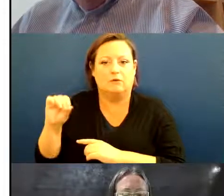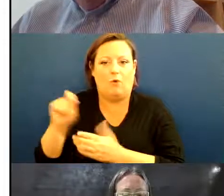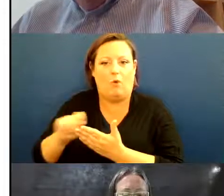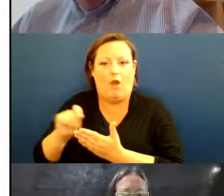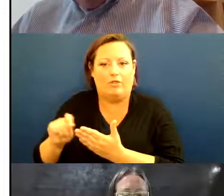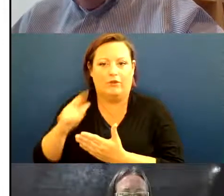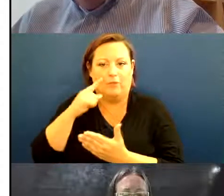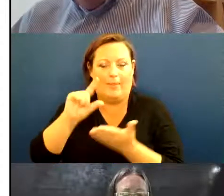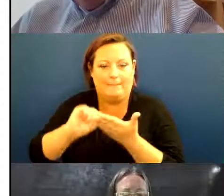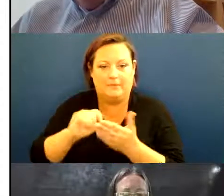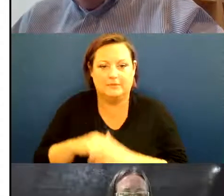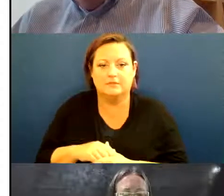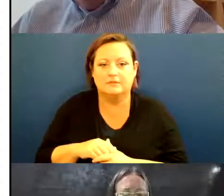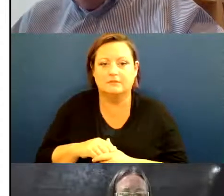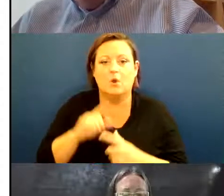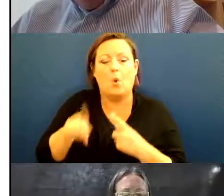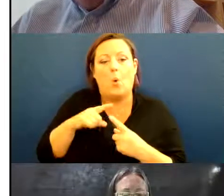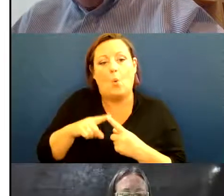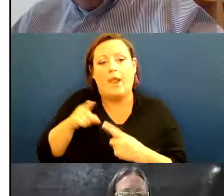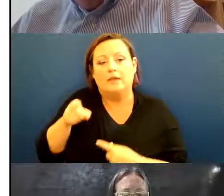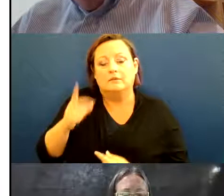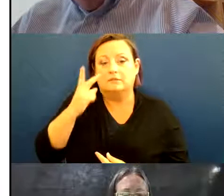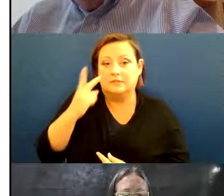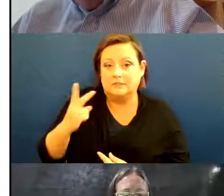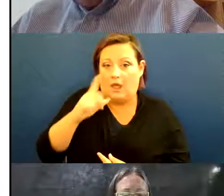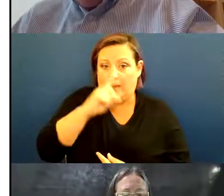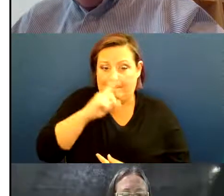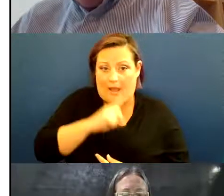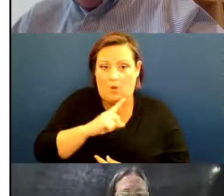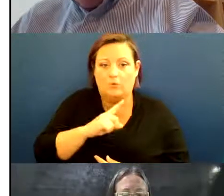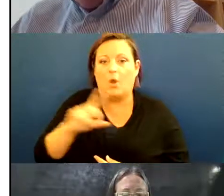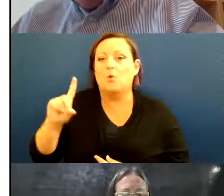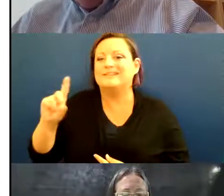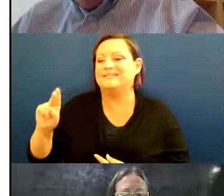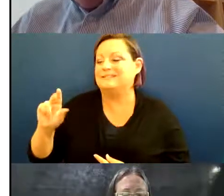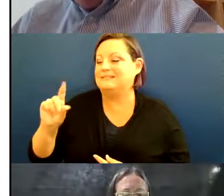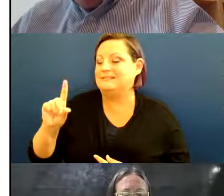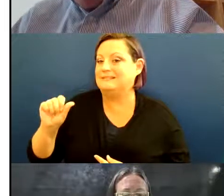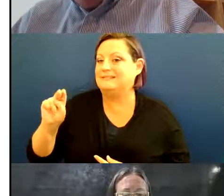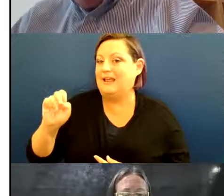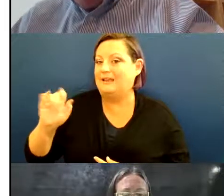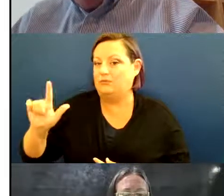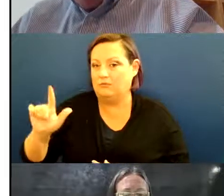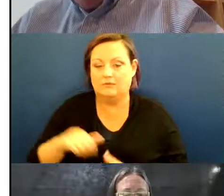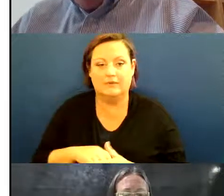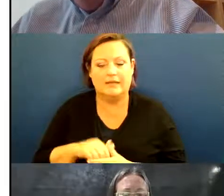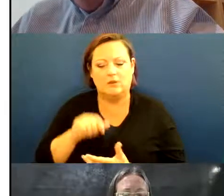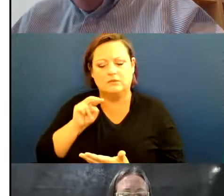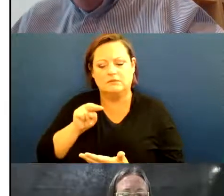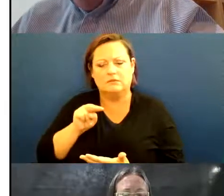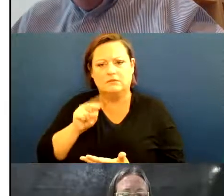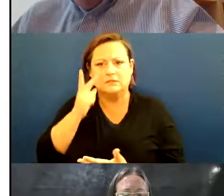When Danielle saw the mouse and then saw the histology, he said, "I've actually seen that disease in humans